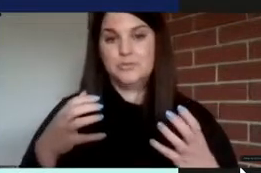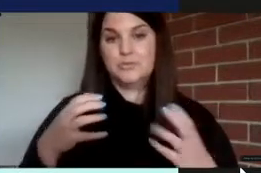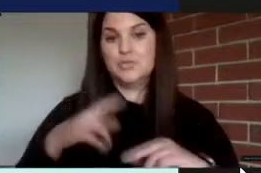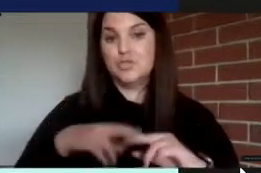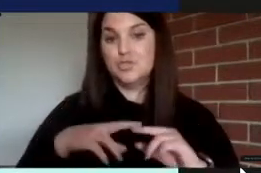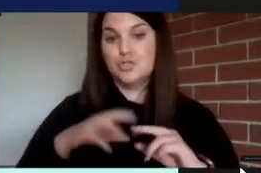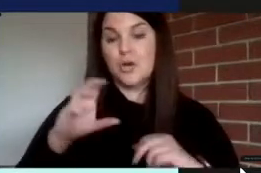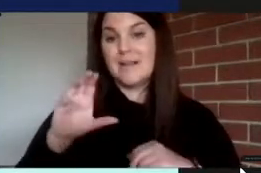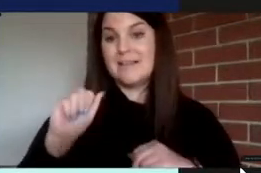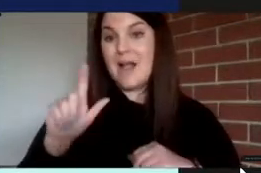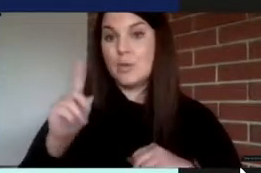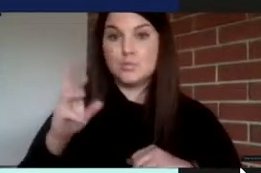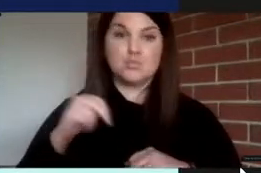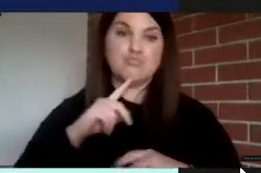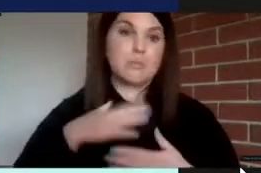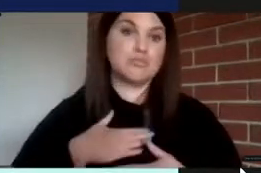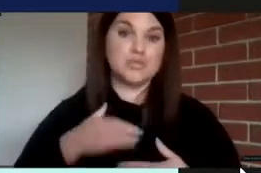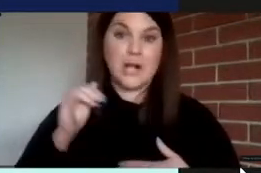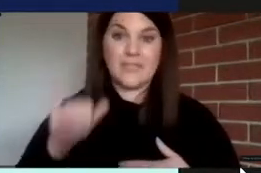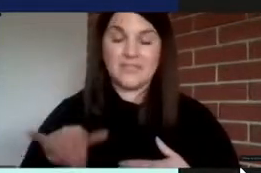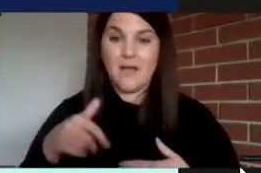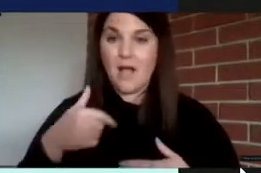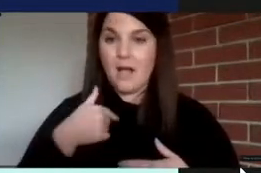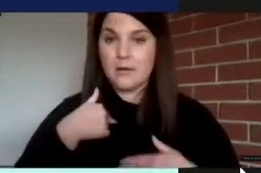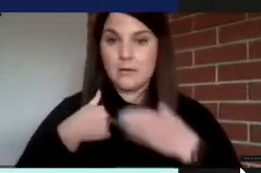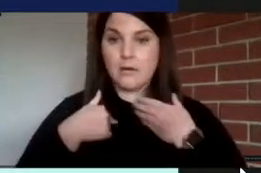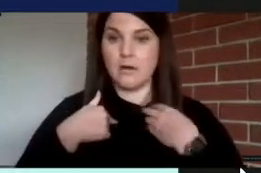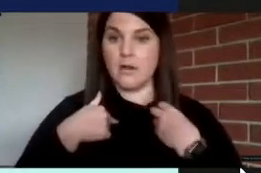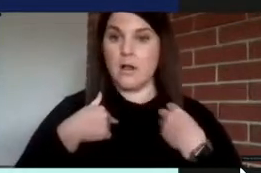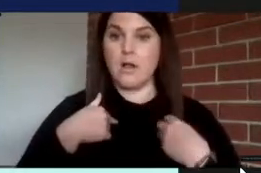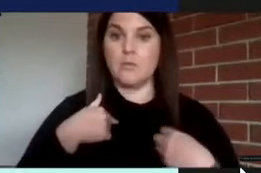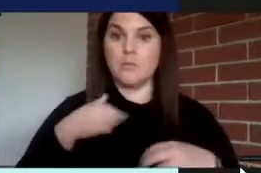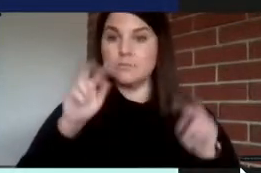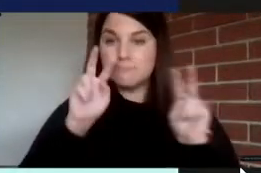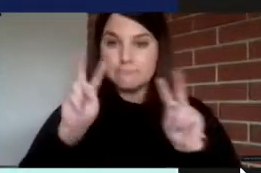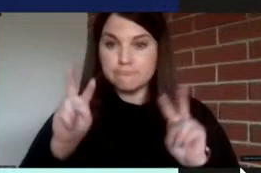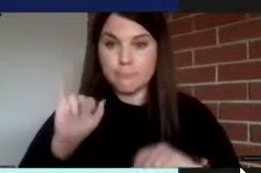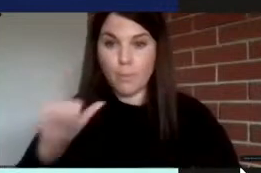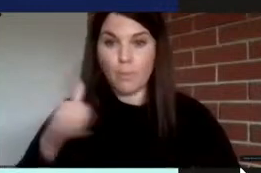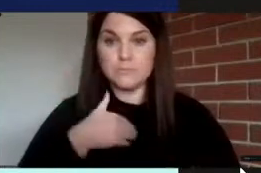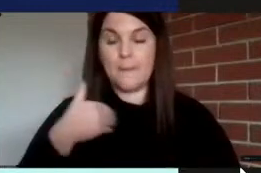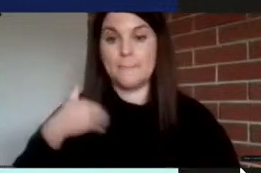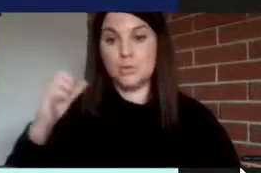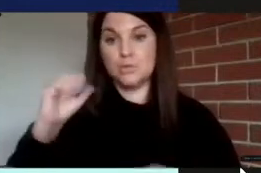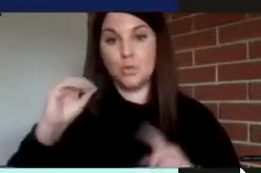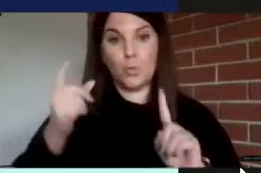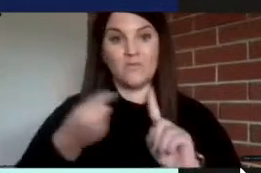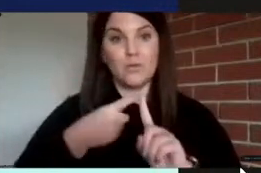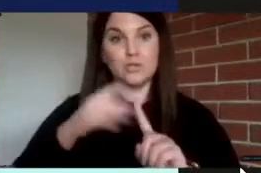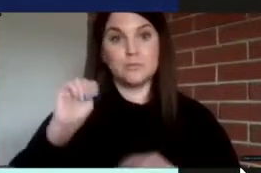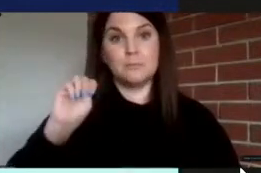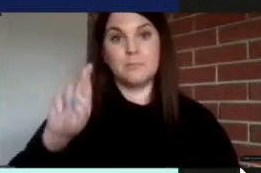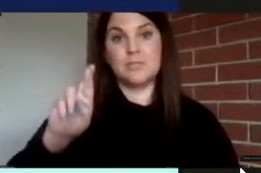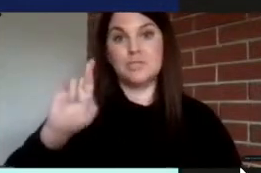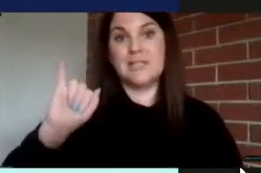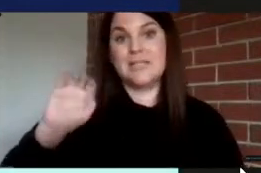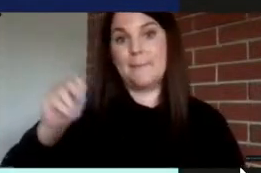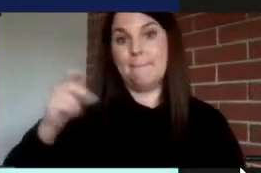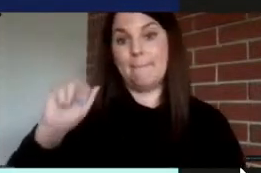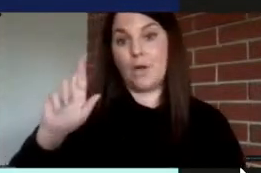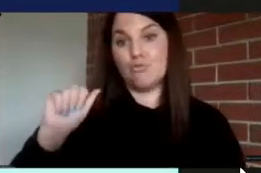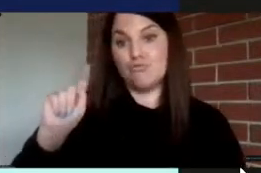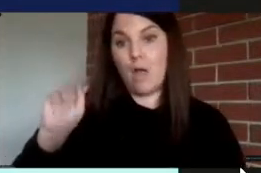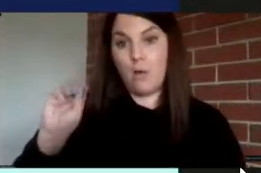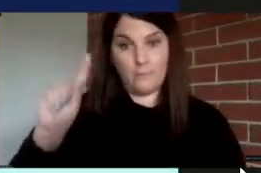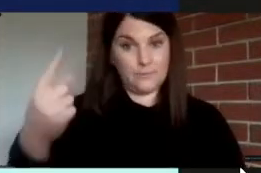appreciated. I was just cross-checking in terms of those members. So first, Mr. Imperato, and then Dr.